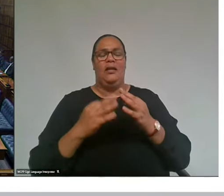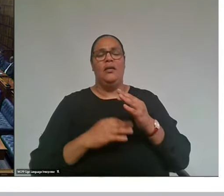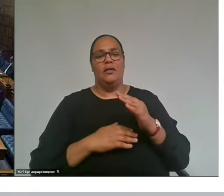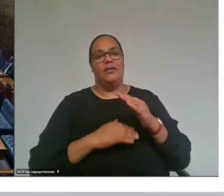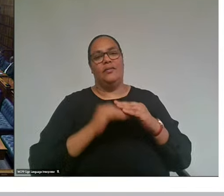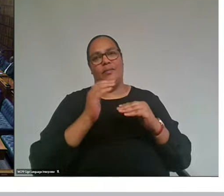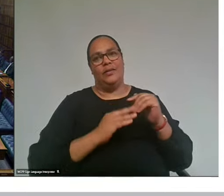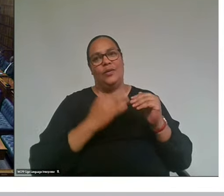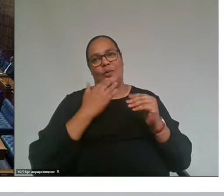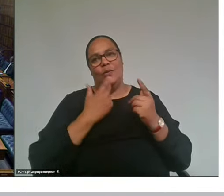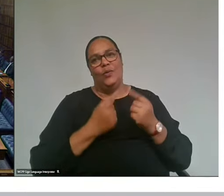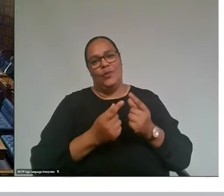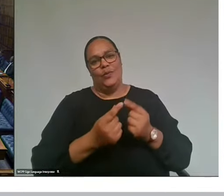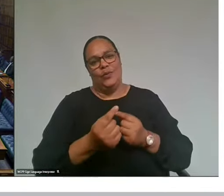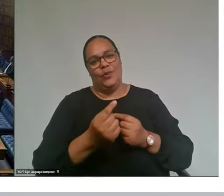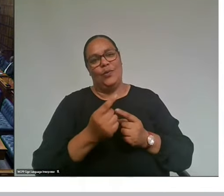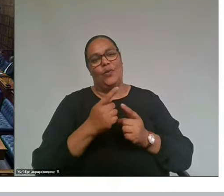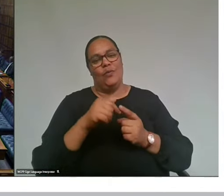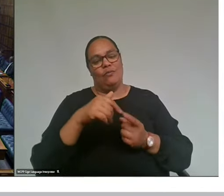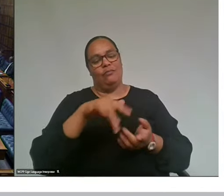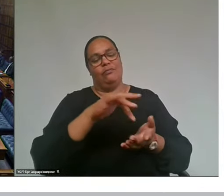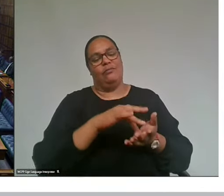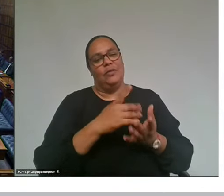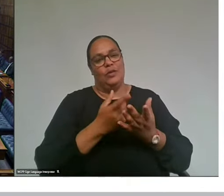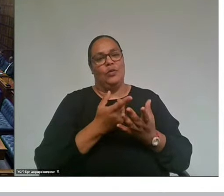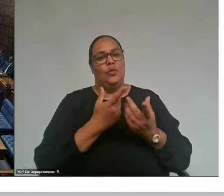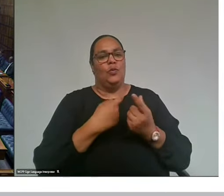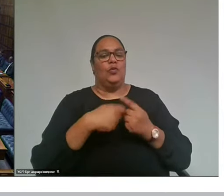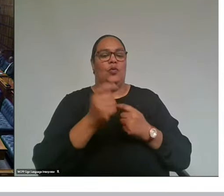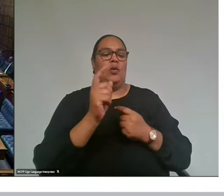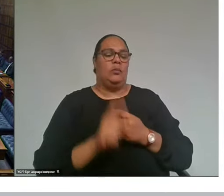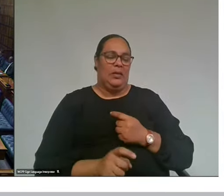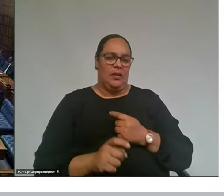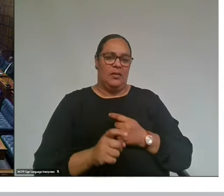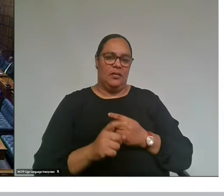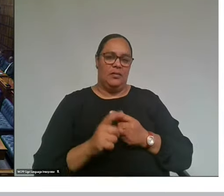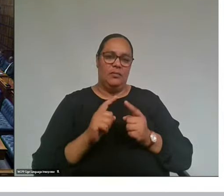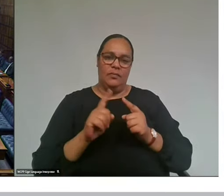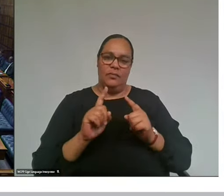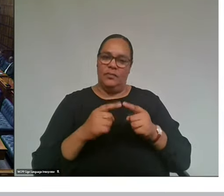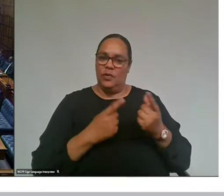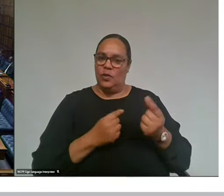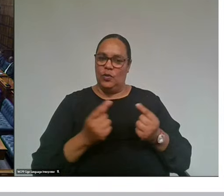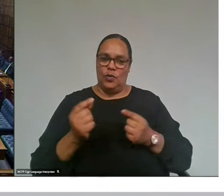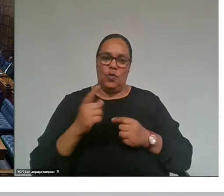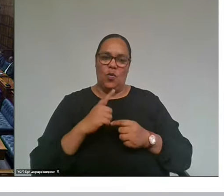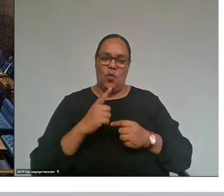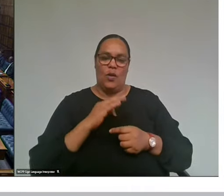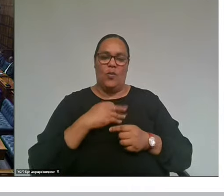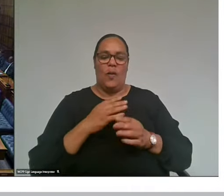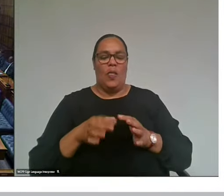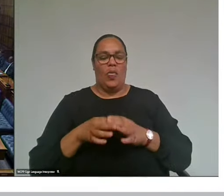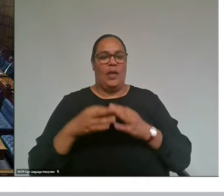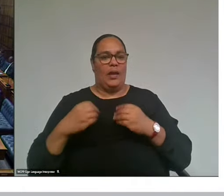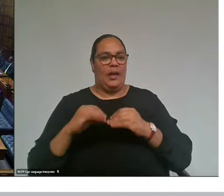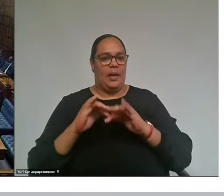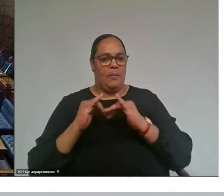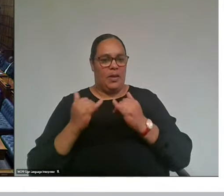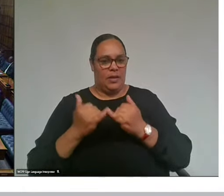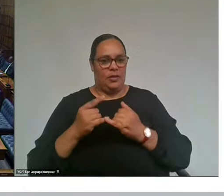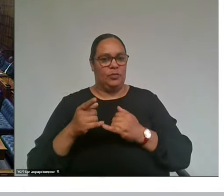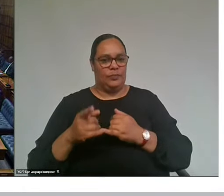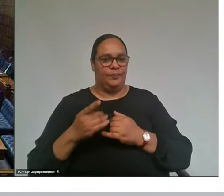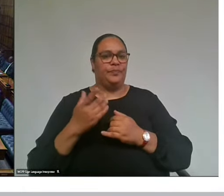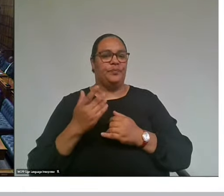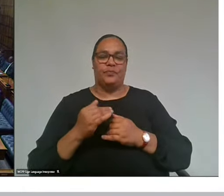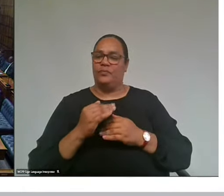good that had no destination to be sold to they couldn't weather that storm because they were a smaller company so they